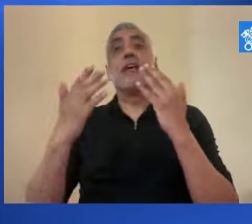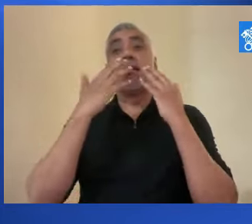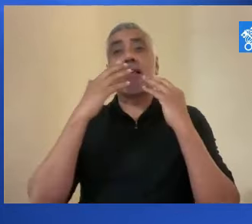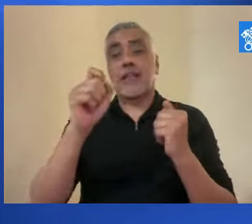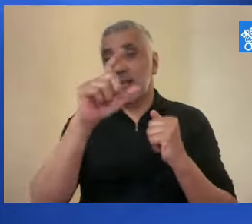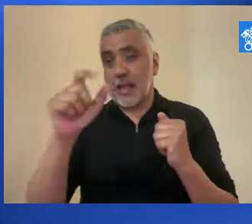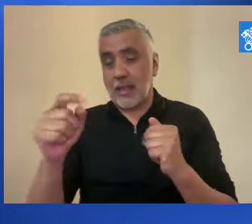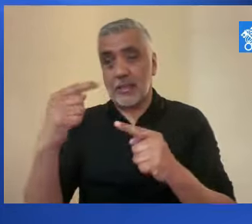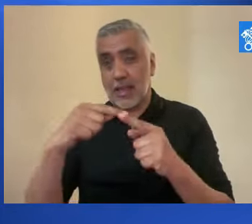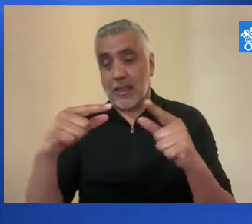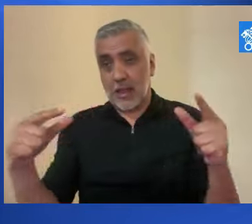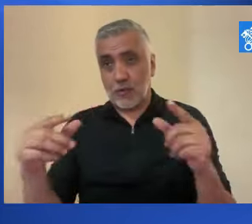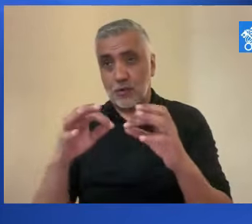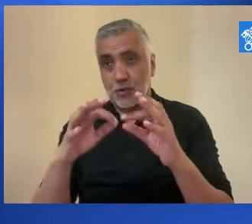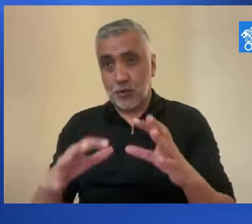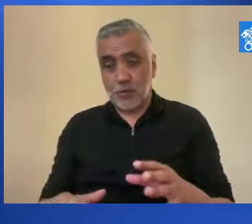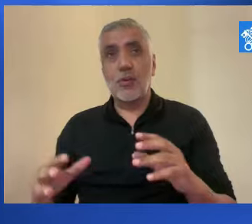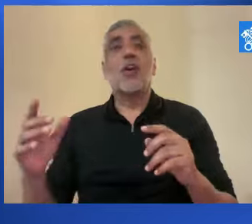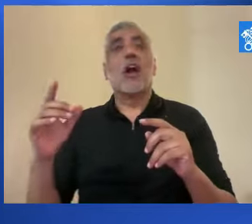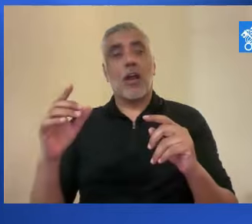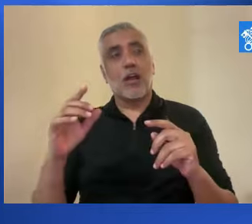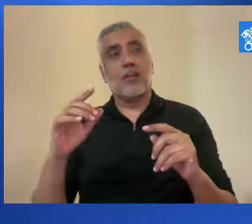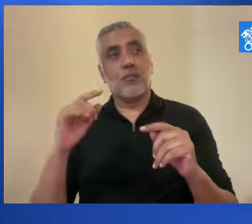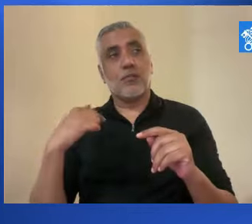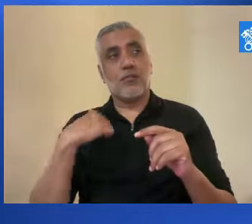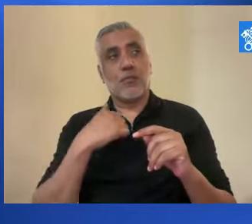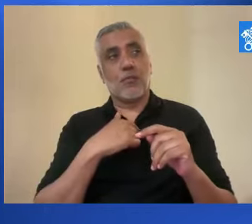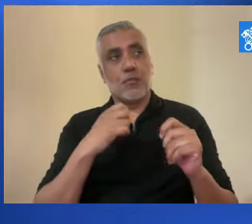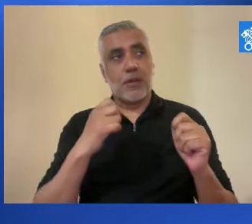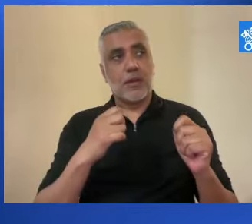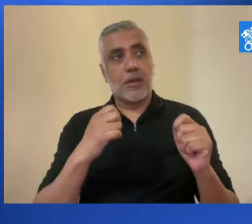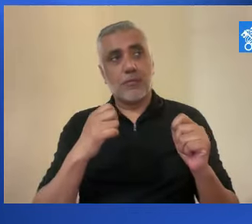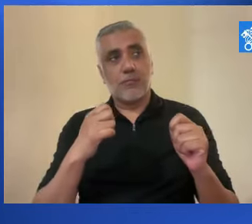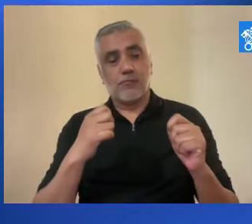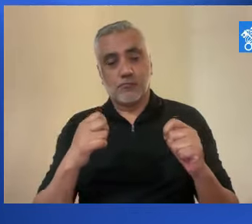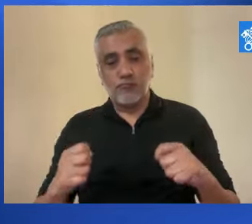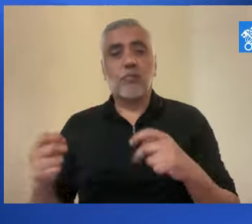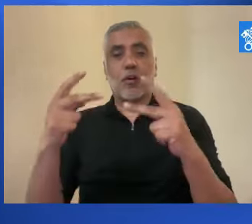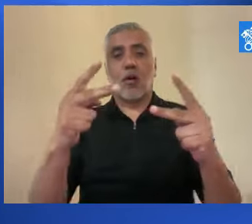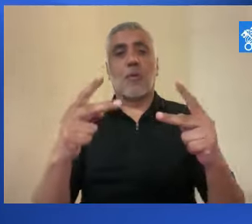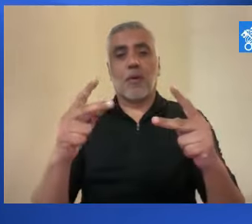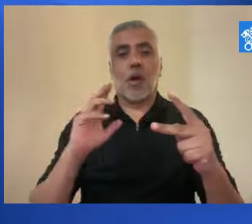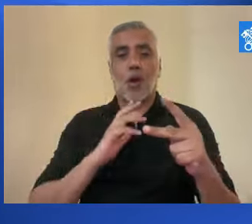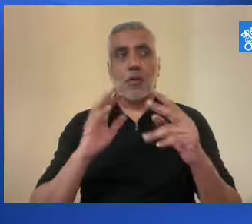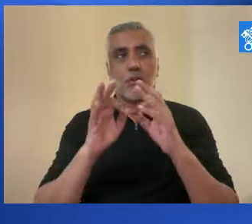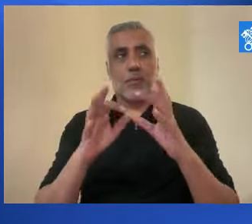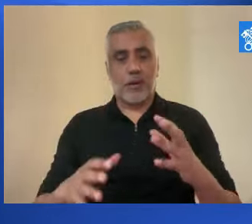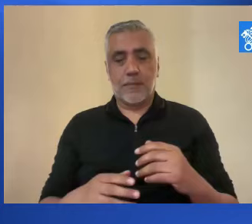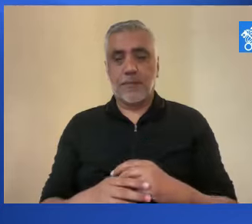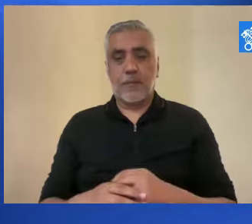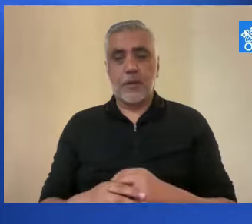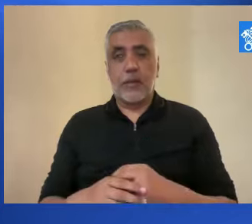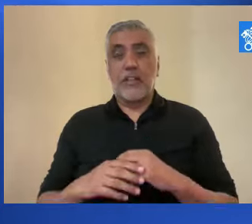up a few hours after the event finishes. The children who were in the Pope Mobile with the Pope as he toured around are now getting